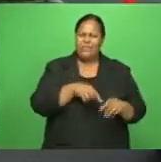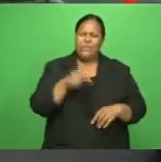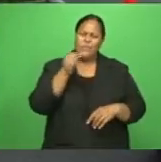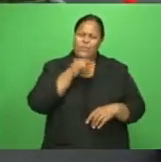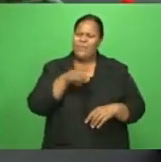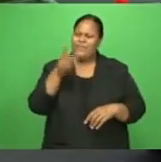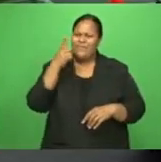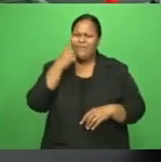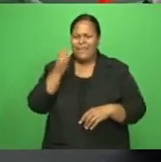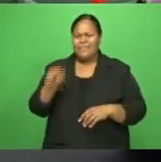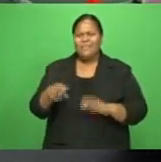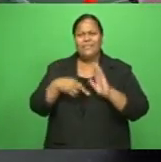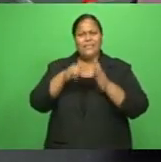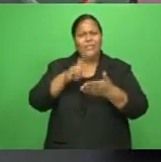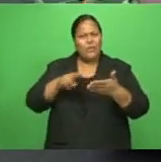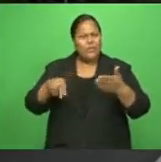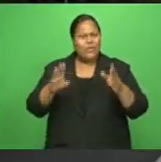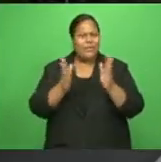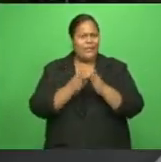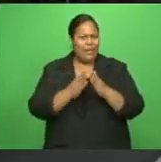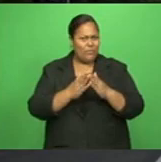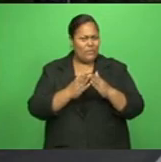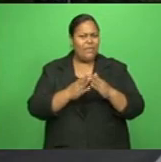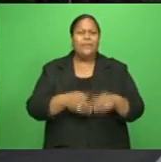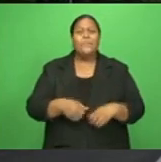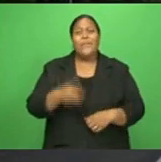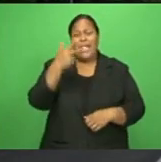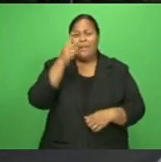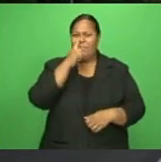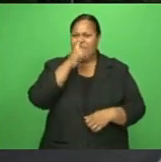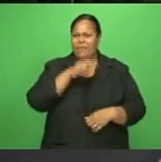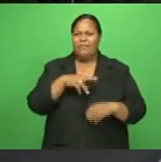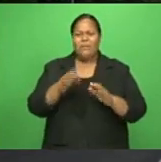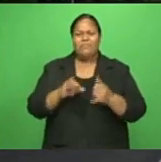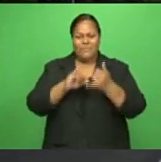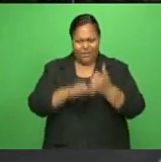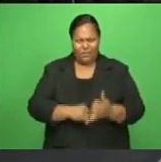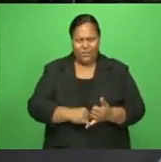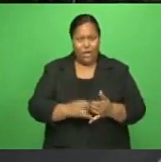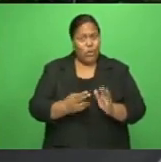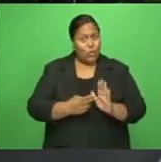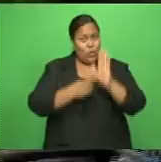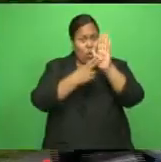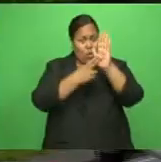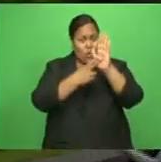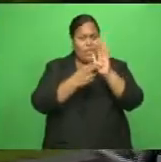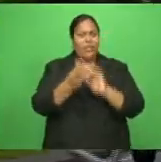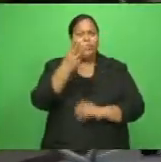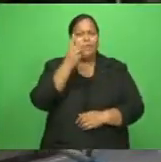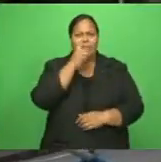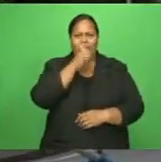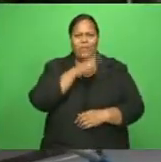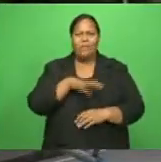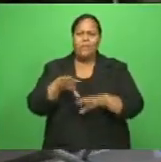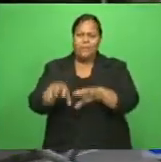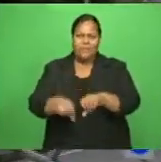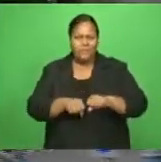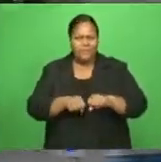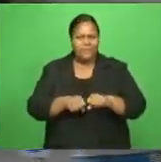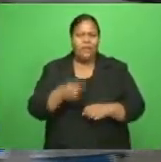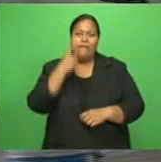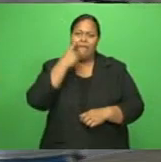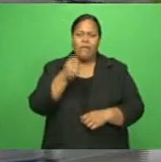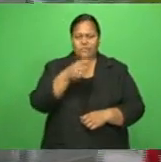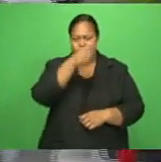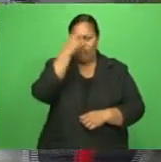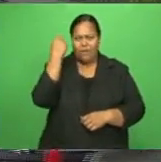town. 8 people were arrested in the Southern Division. In the Northern Division, 3 people arrested were all found